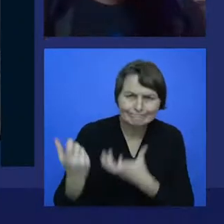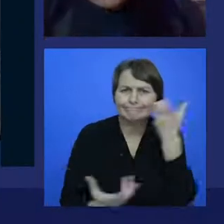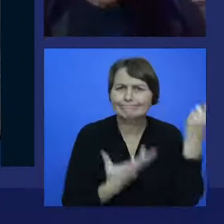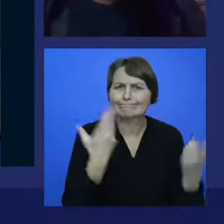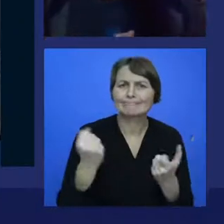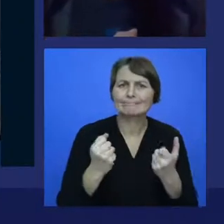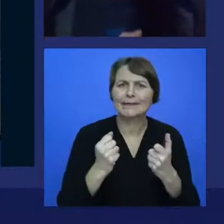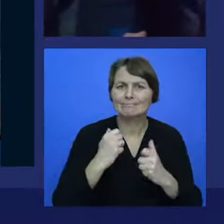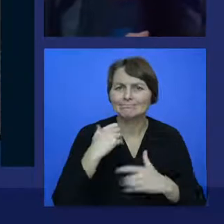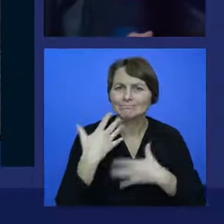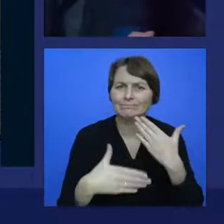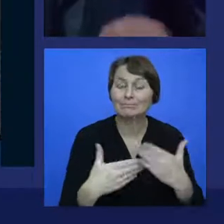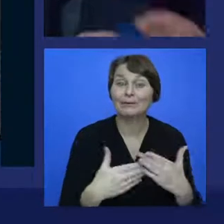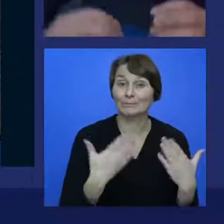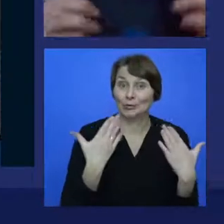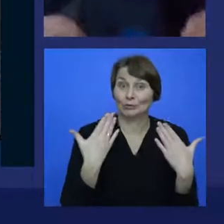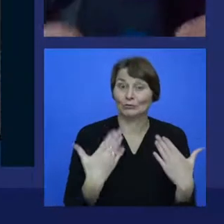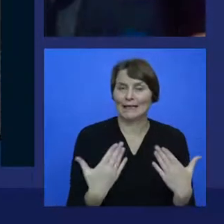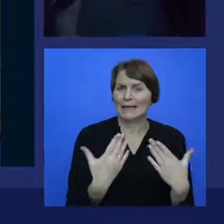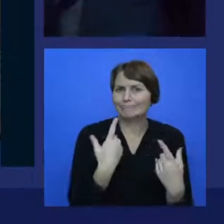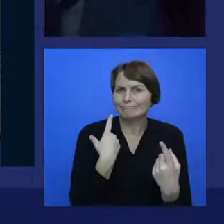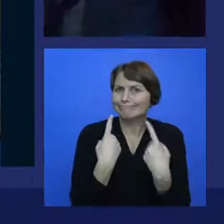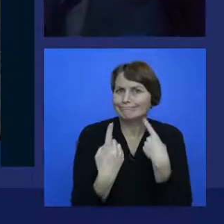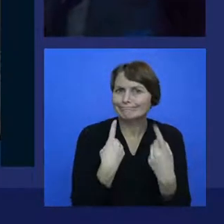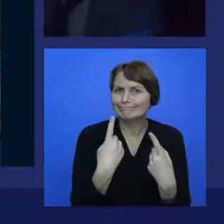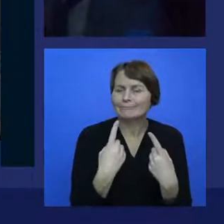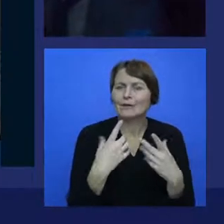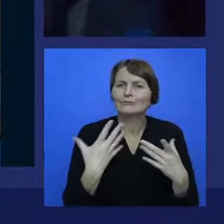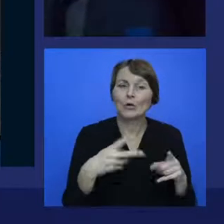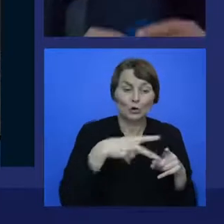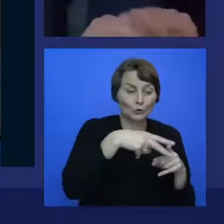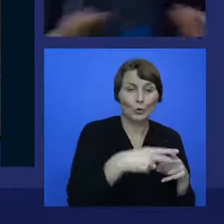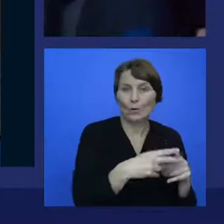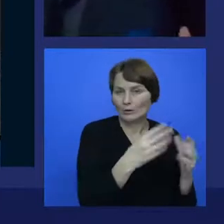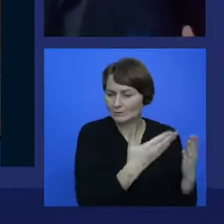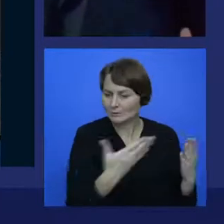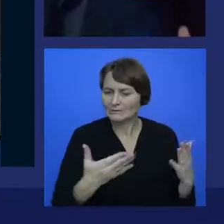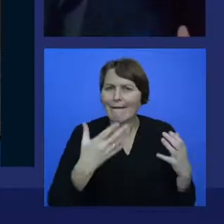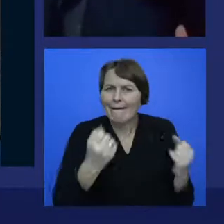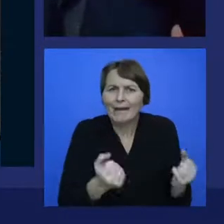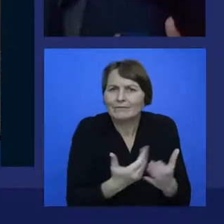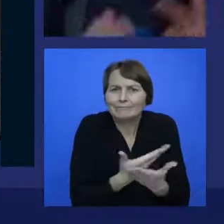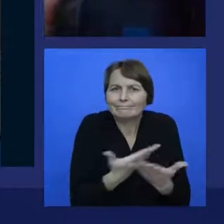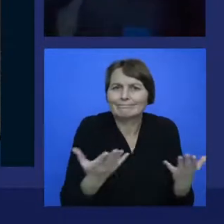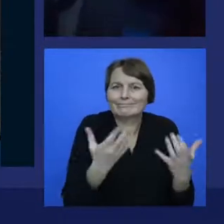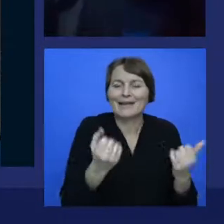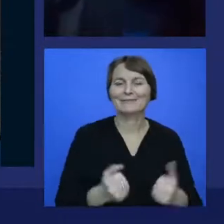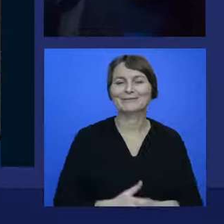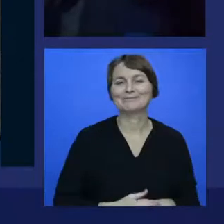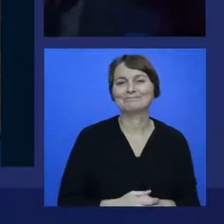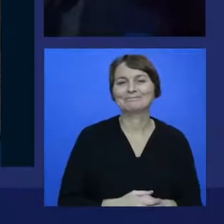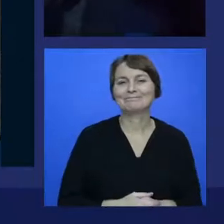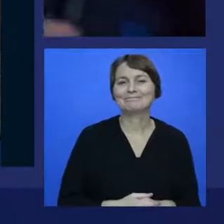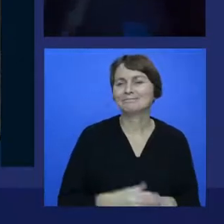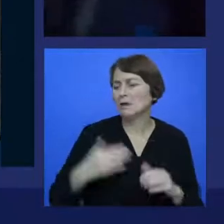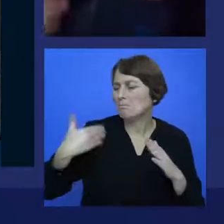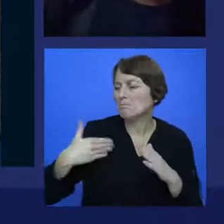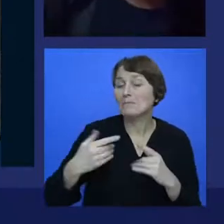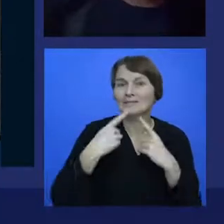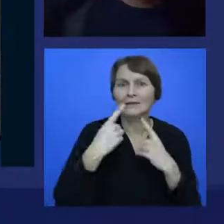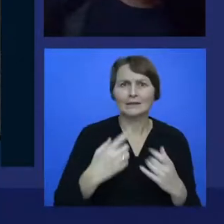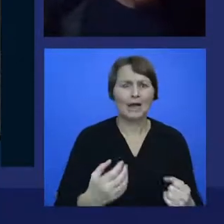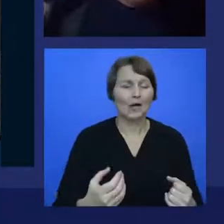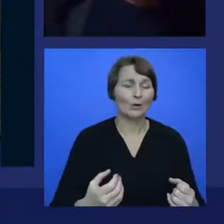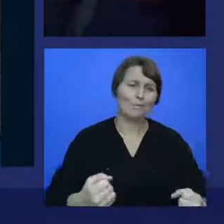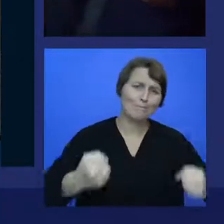about today is about what tools you actually have. Now, I always say this, you know, we have more power than ever. It's a